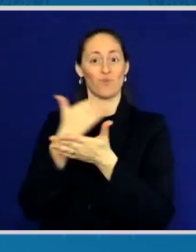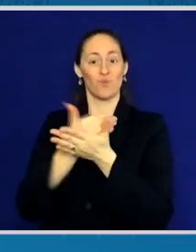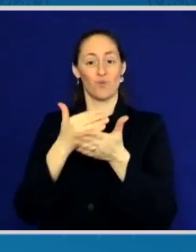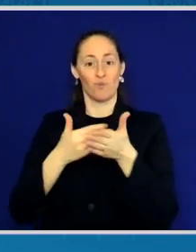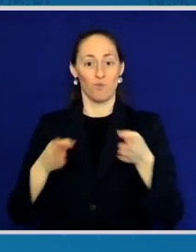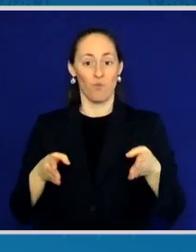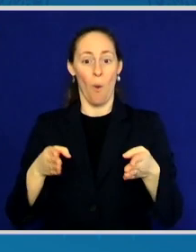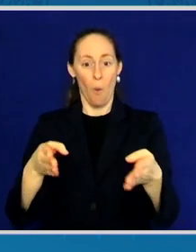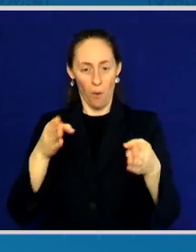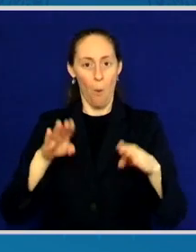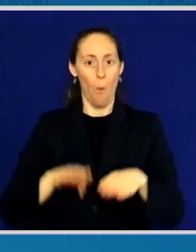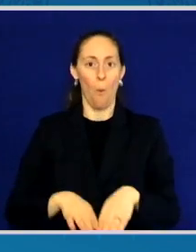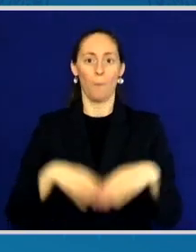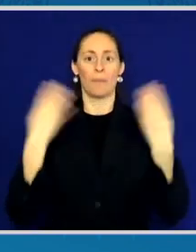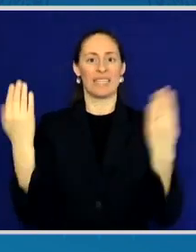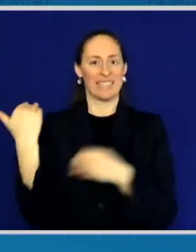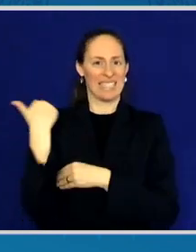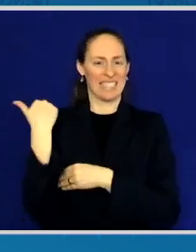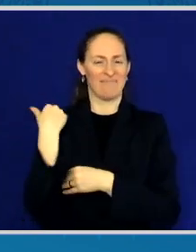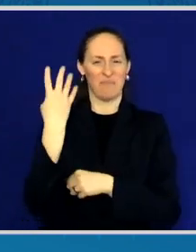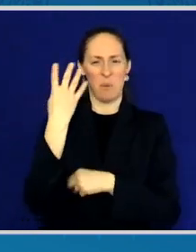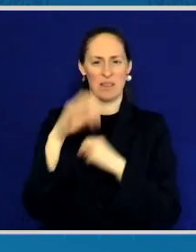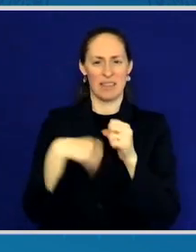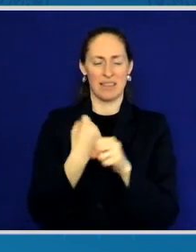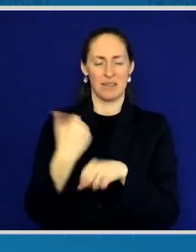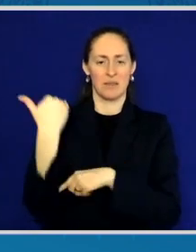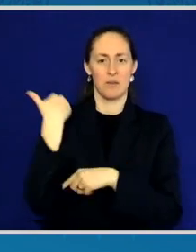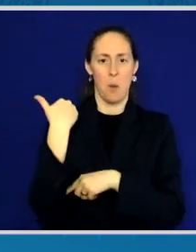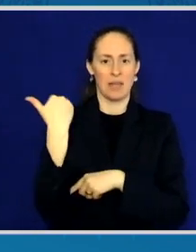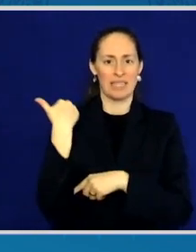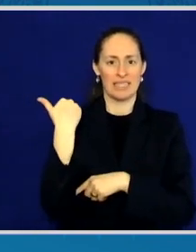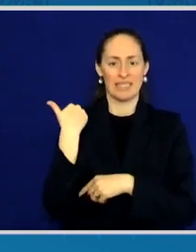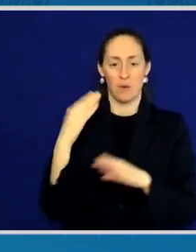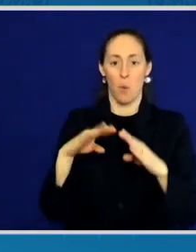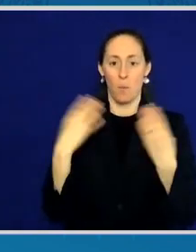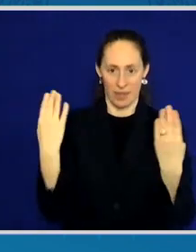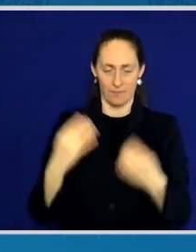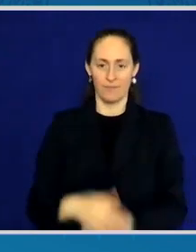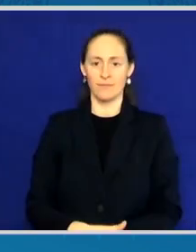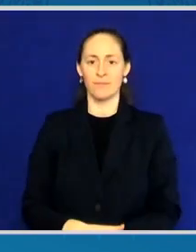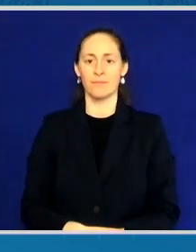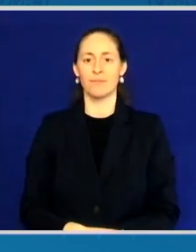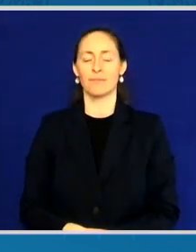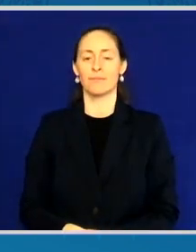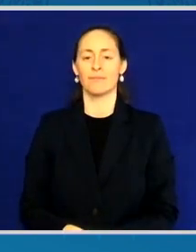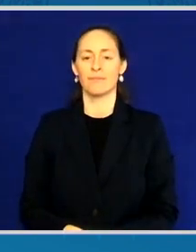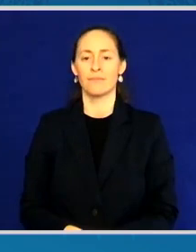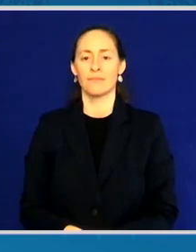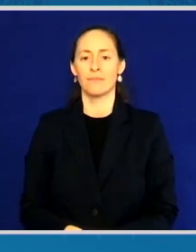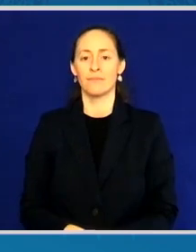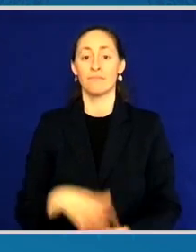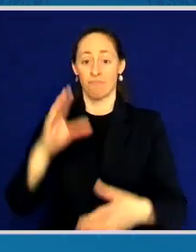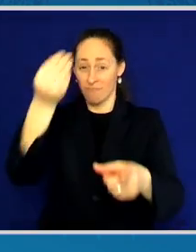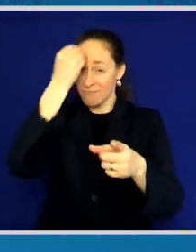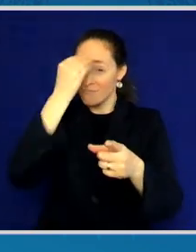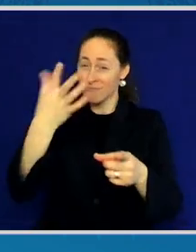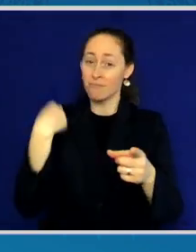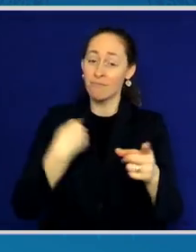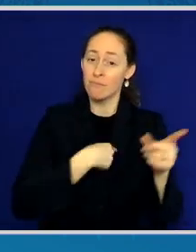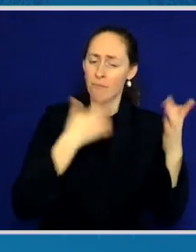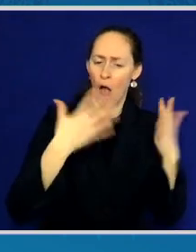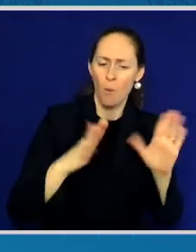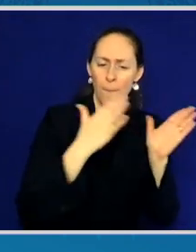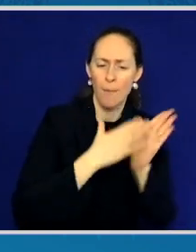4 years, I was dreaming ahead of time, but in that 4 years, the amount of promise and planning for the future is